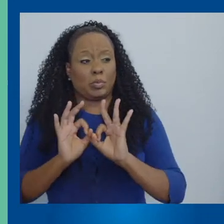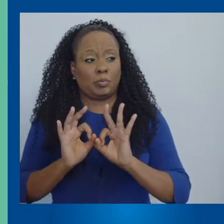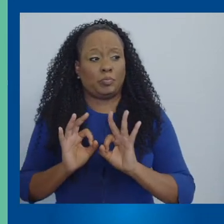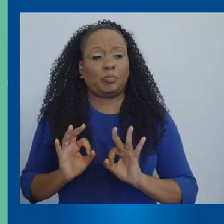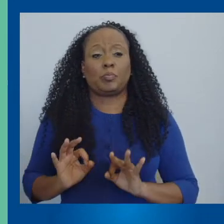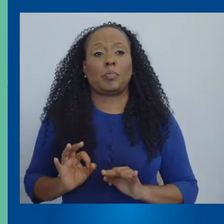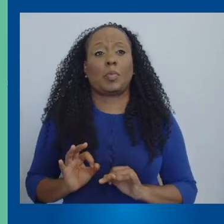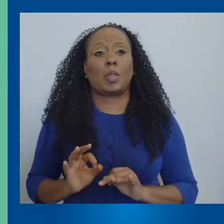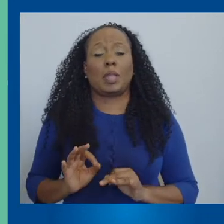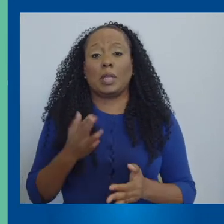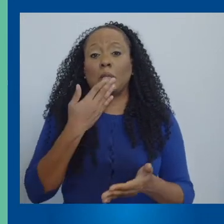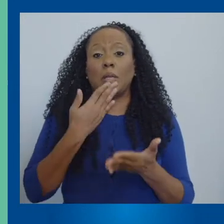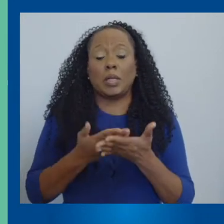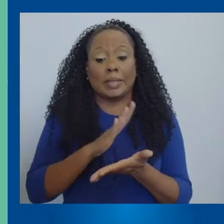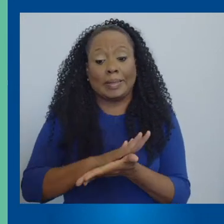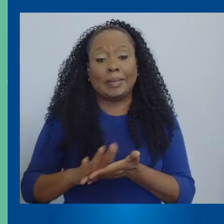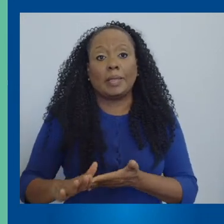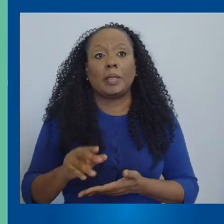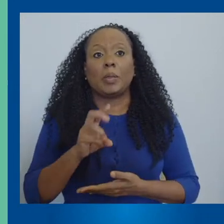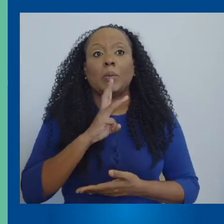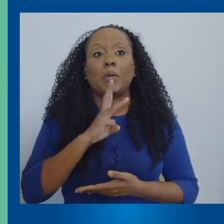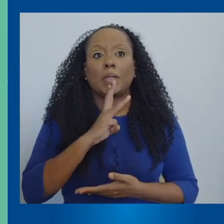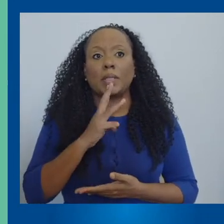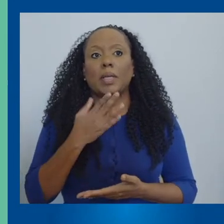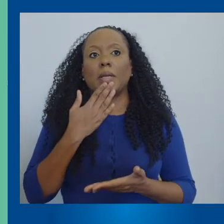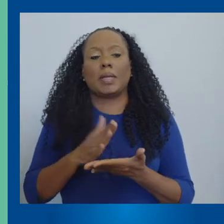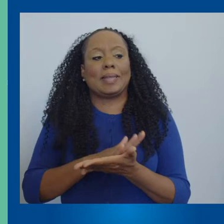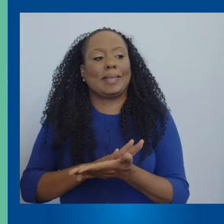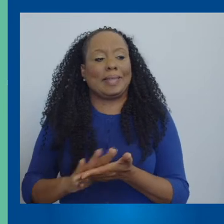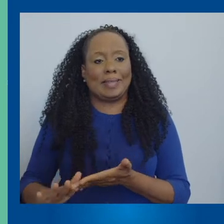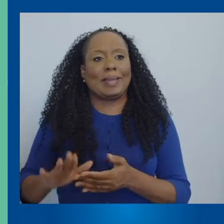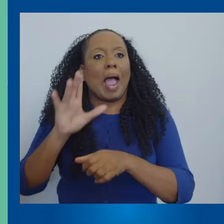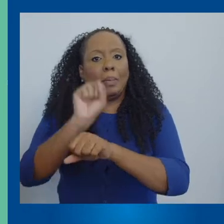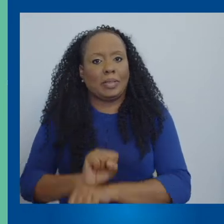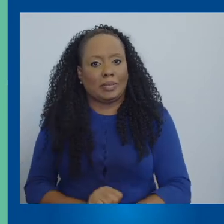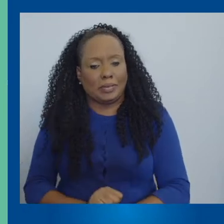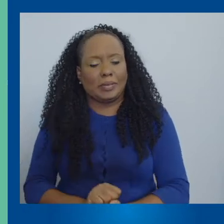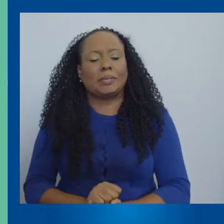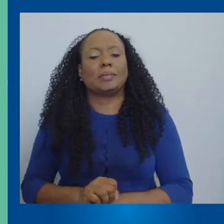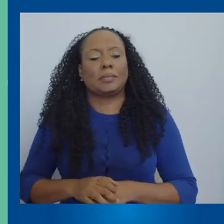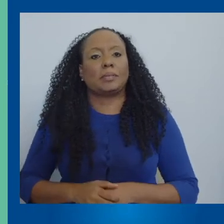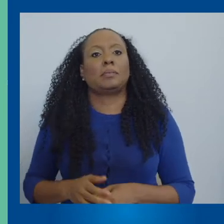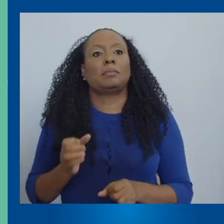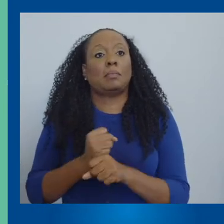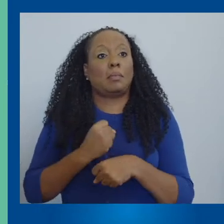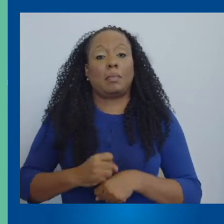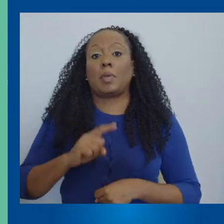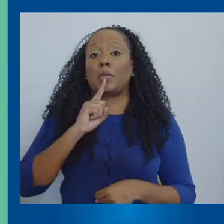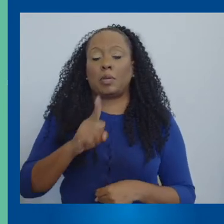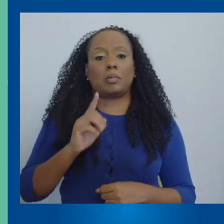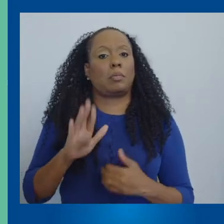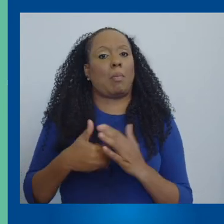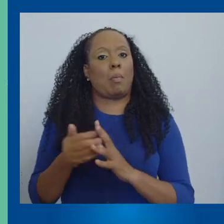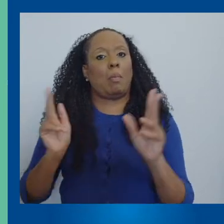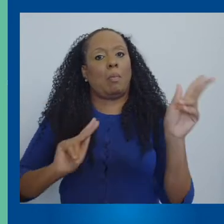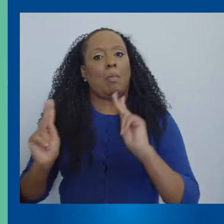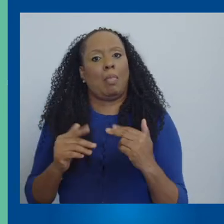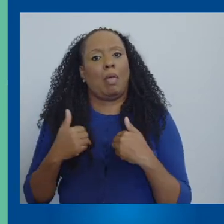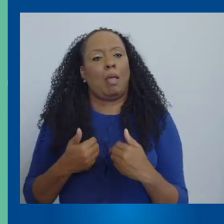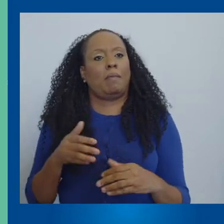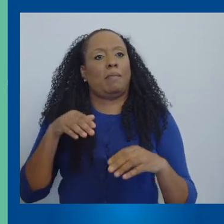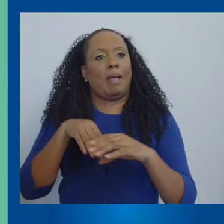water sanitation and hygiene. So making sure that all have access to